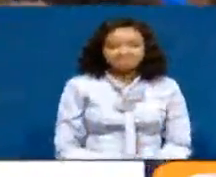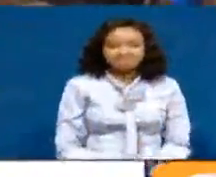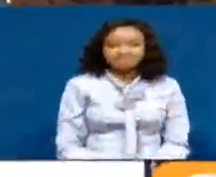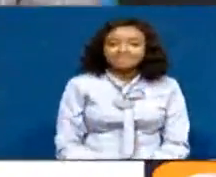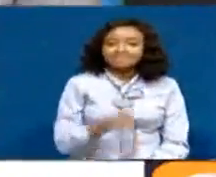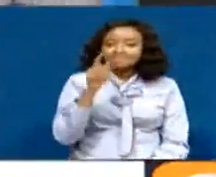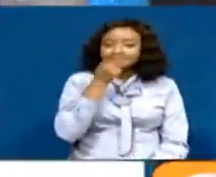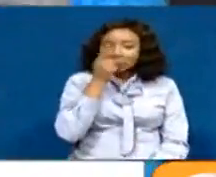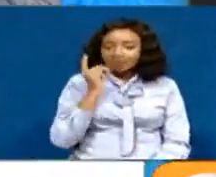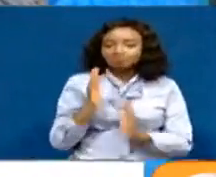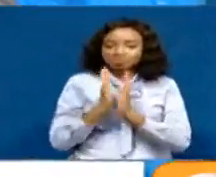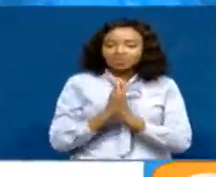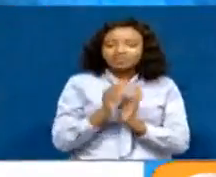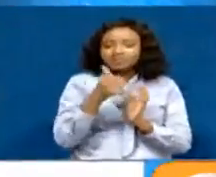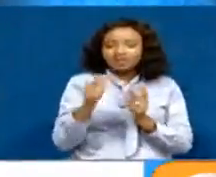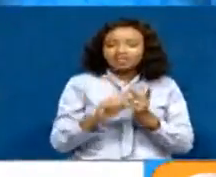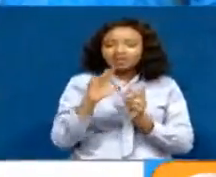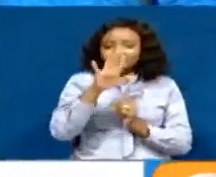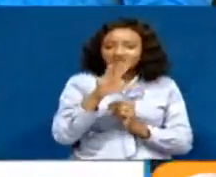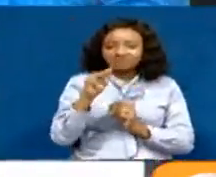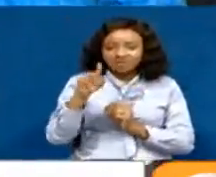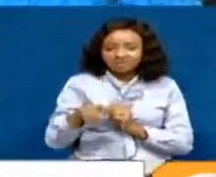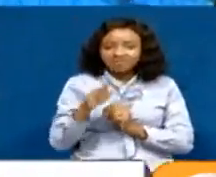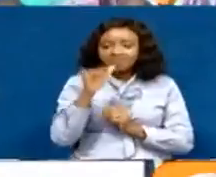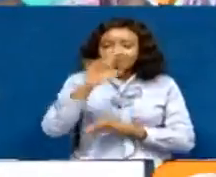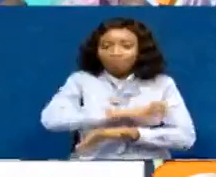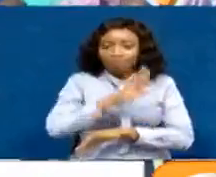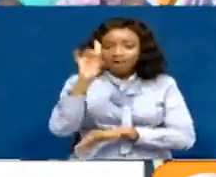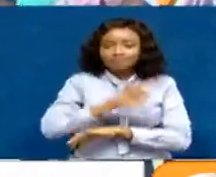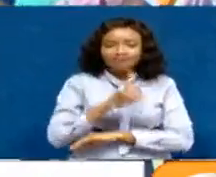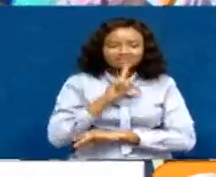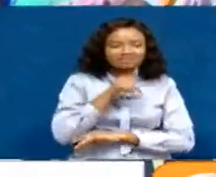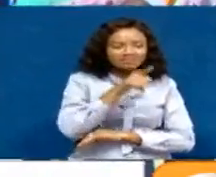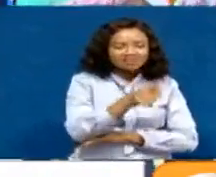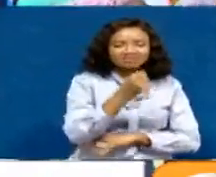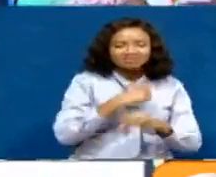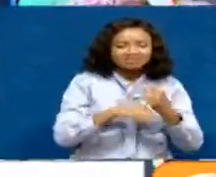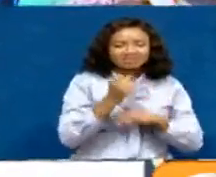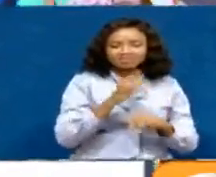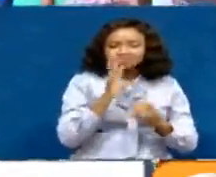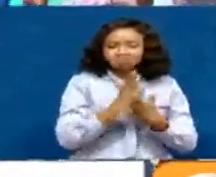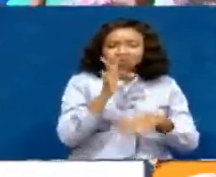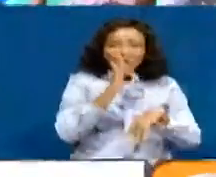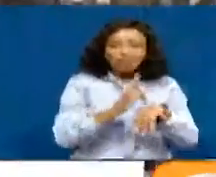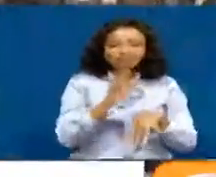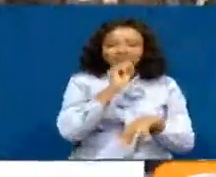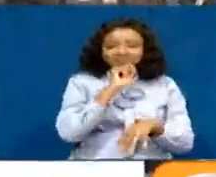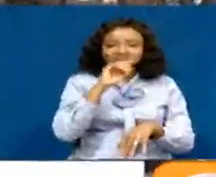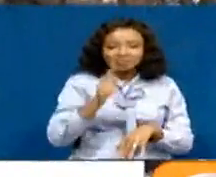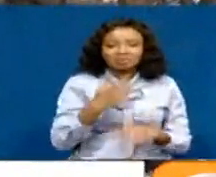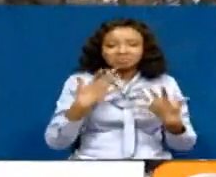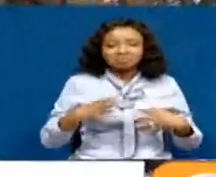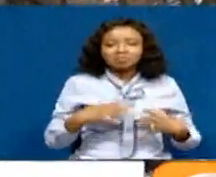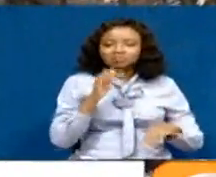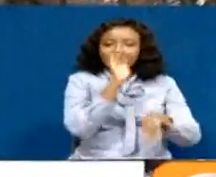Kalonzo, who was accompanied by five members of parliament from his party, condemned the demolitions which have affected over 15,000 people and called for